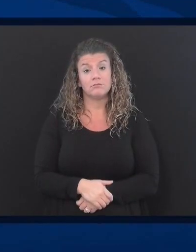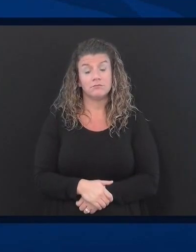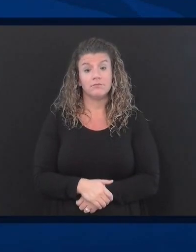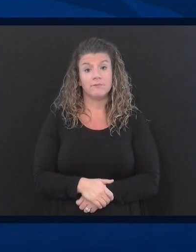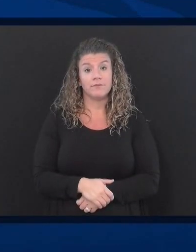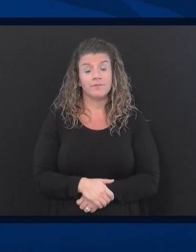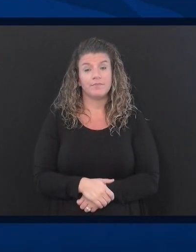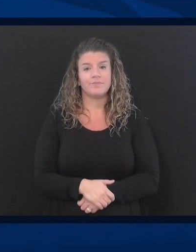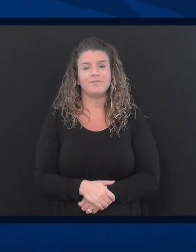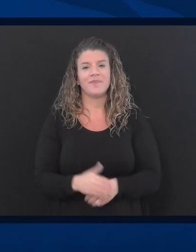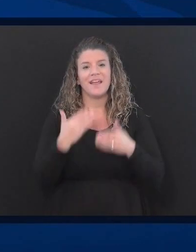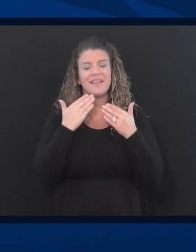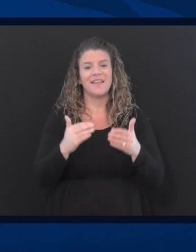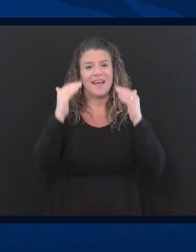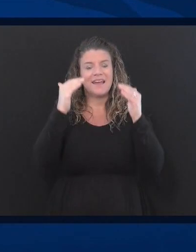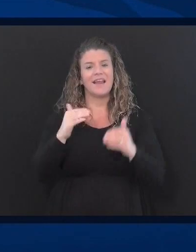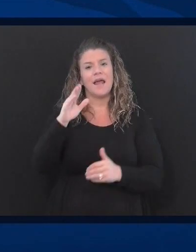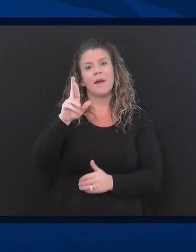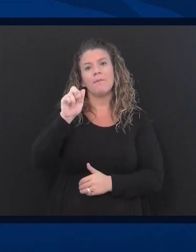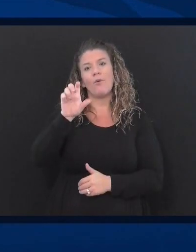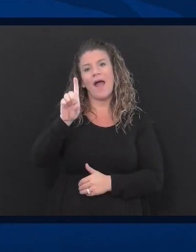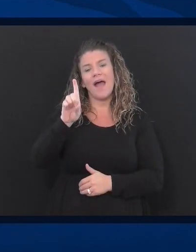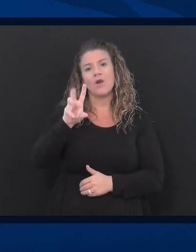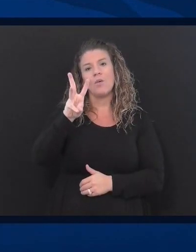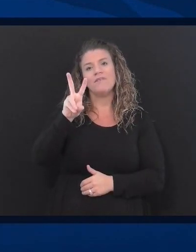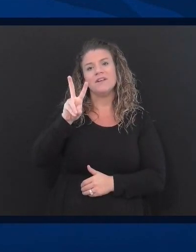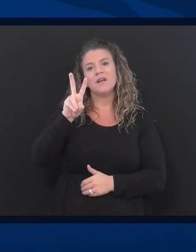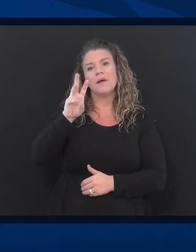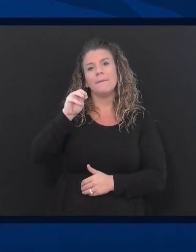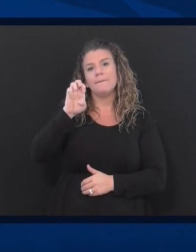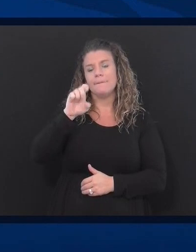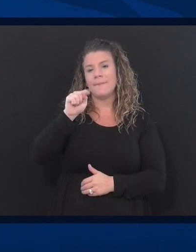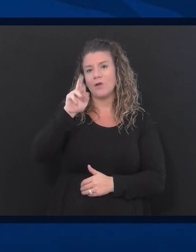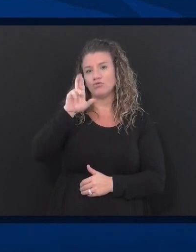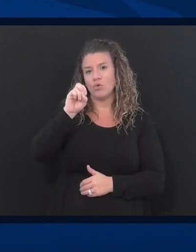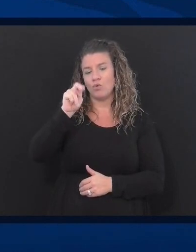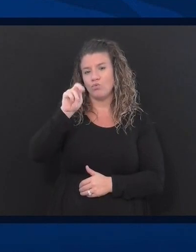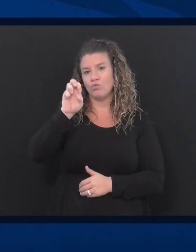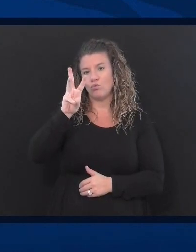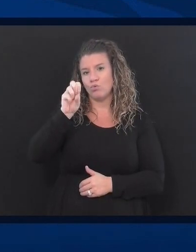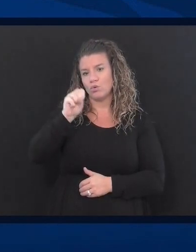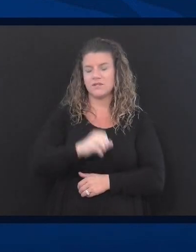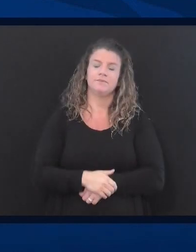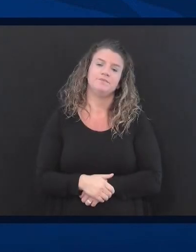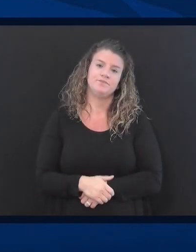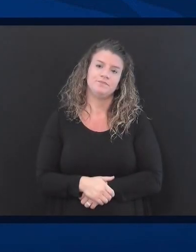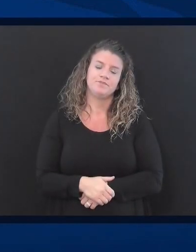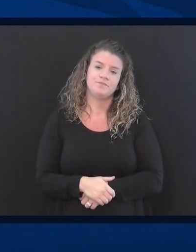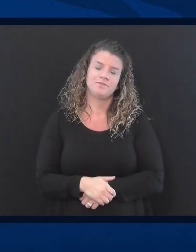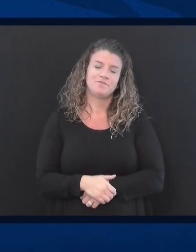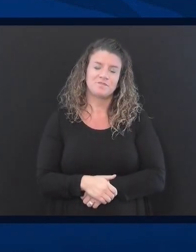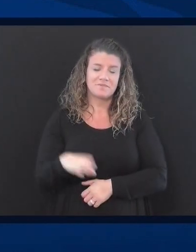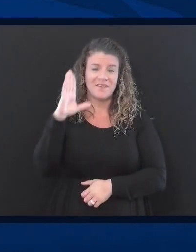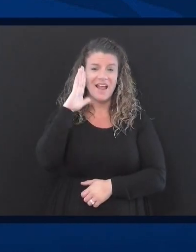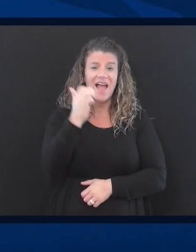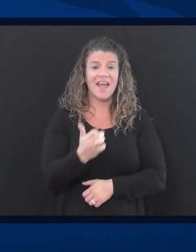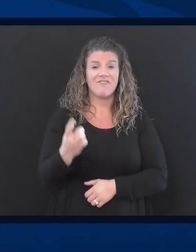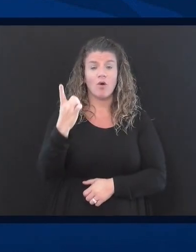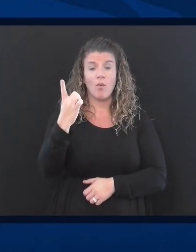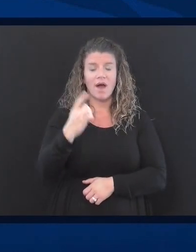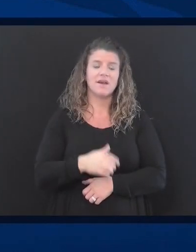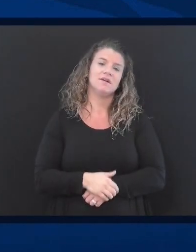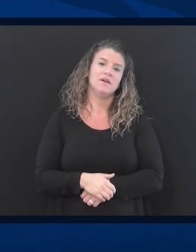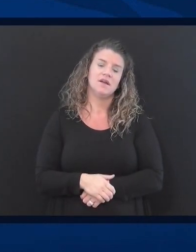Okay, thanks, Dave. Next, let's go to Brad McElhenney with West Virginia Metro News. Hi, Governor. Hi, everyone. There were,